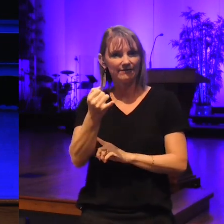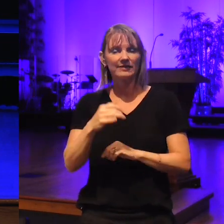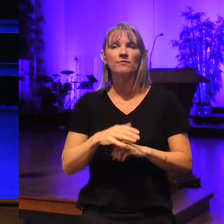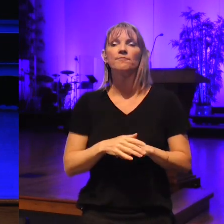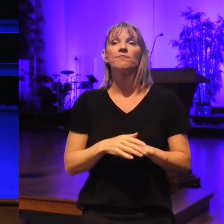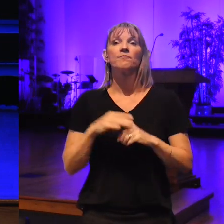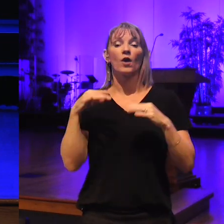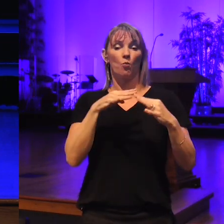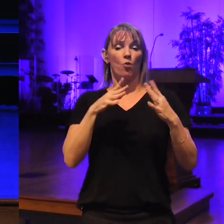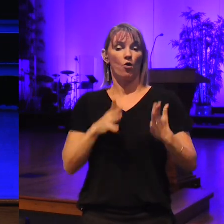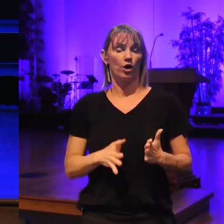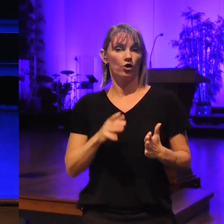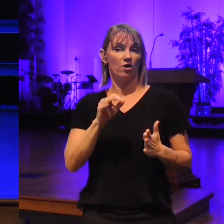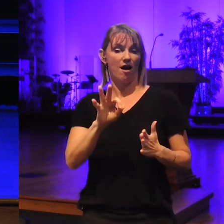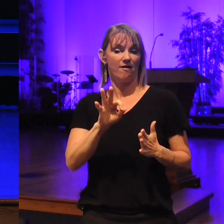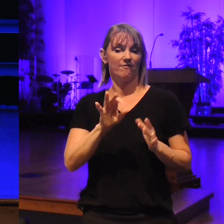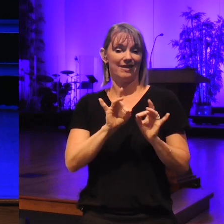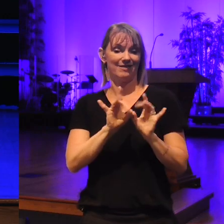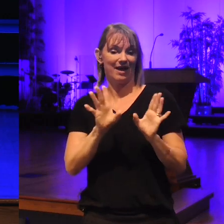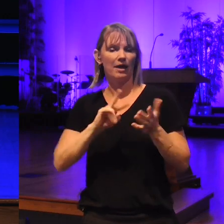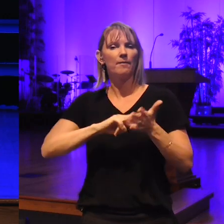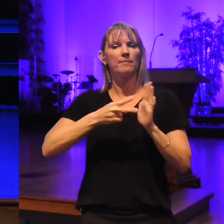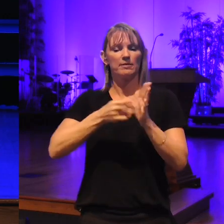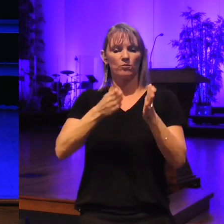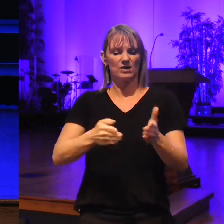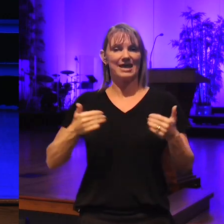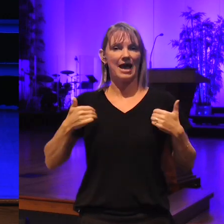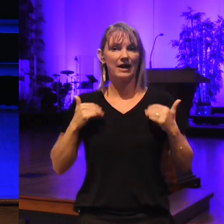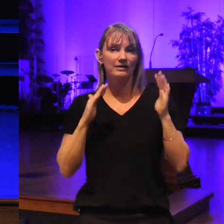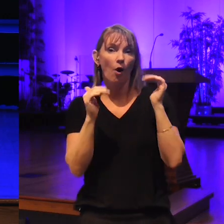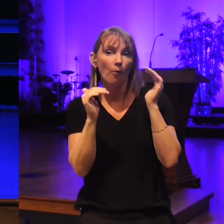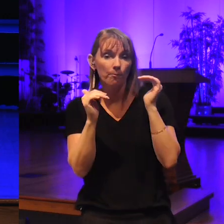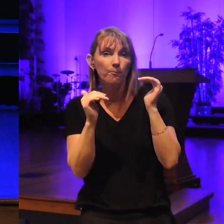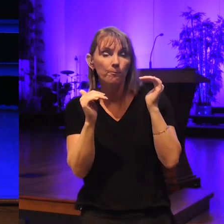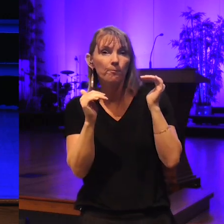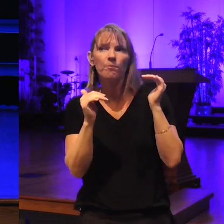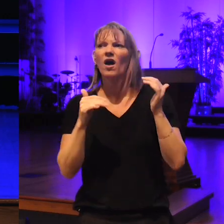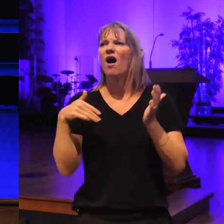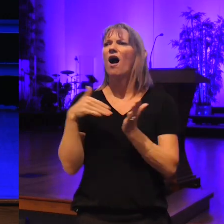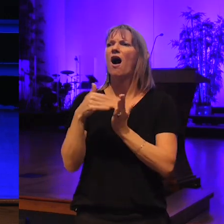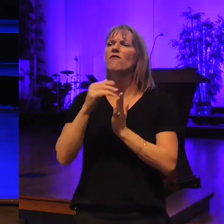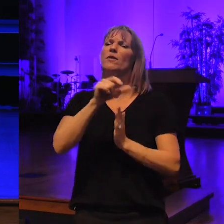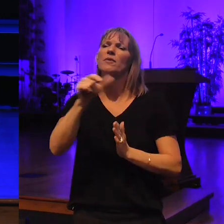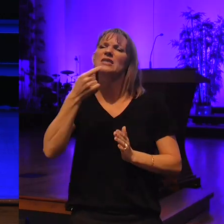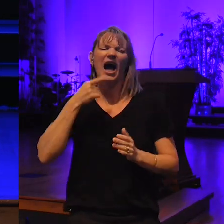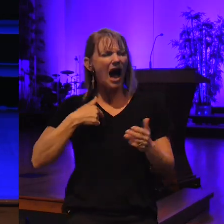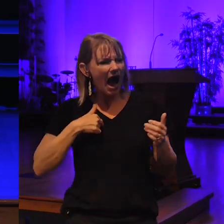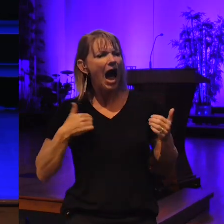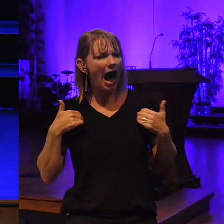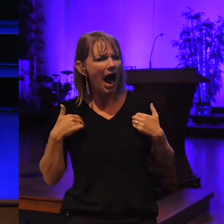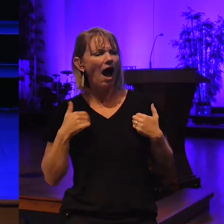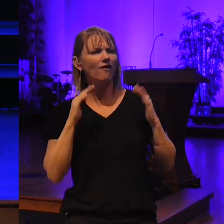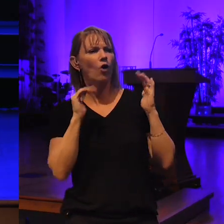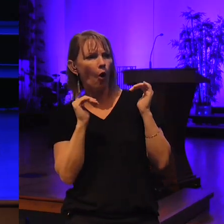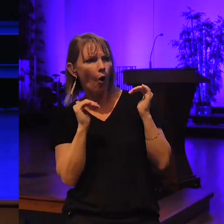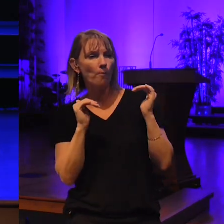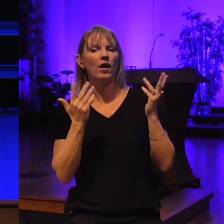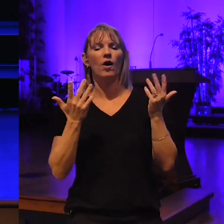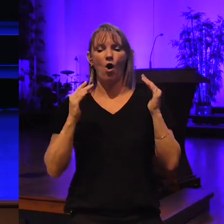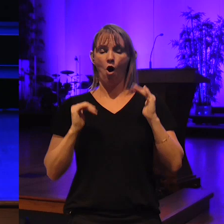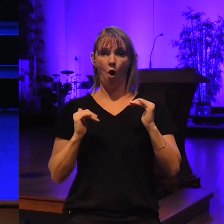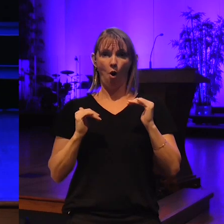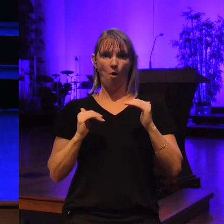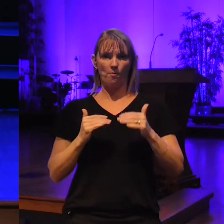So a warrior of light, we could say, is a person of hope. And a lot of times people say, well, I have hope. Hope's a